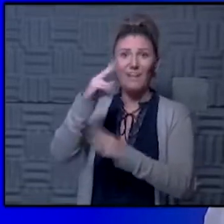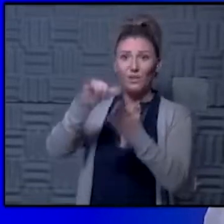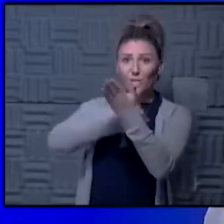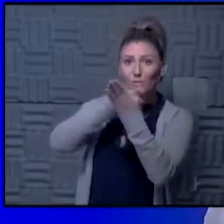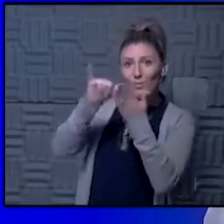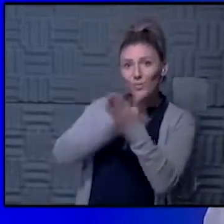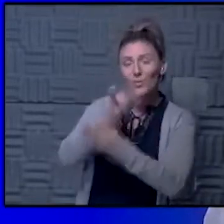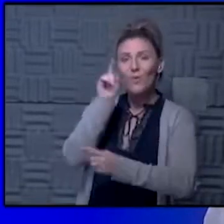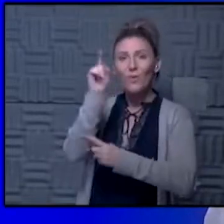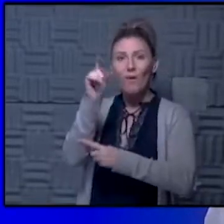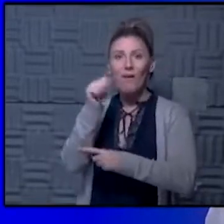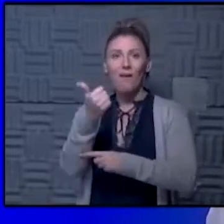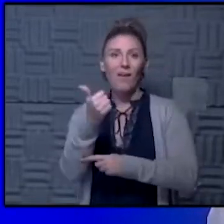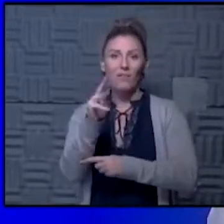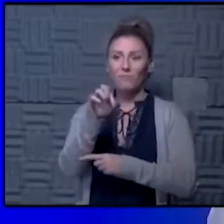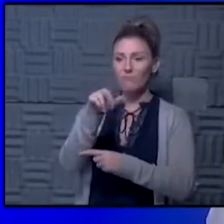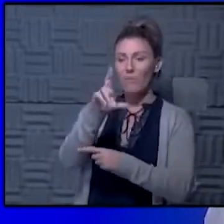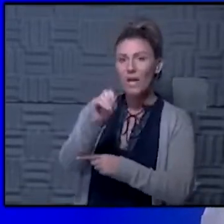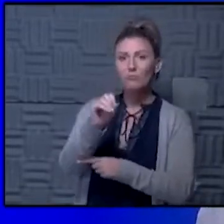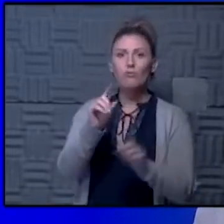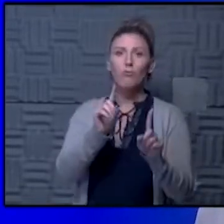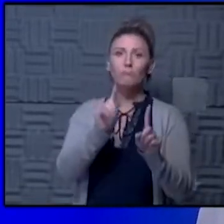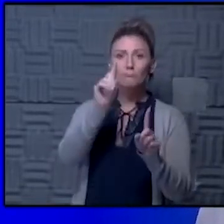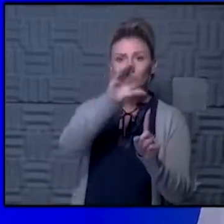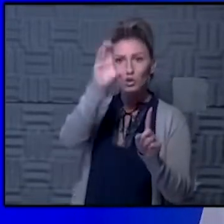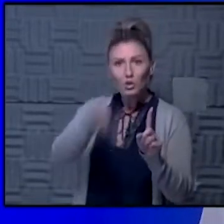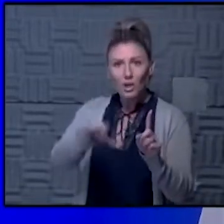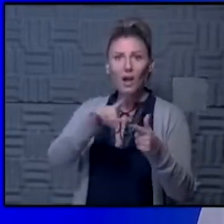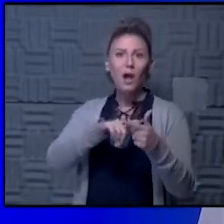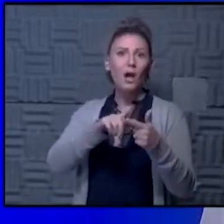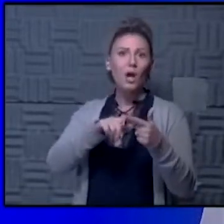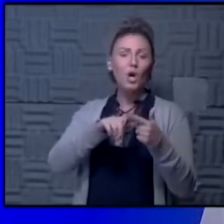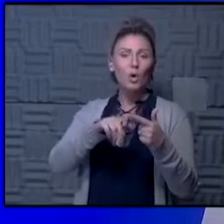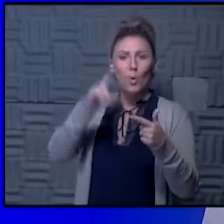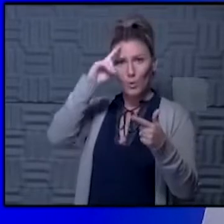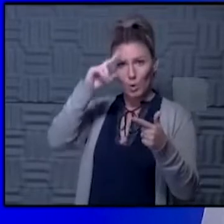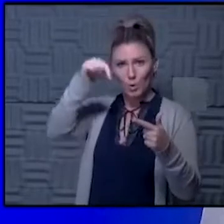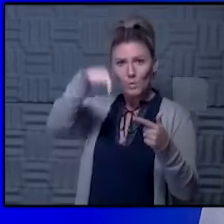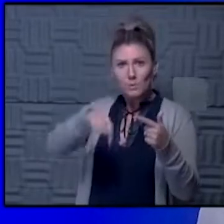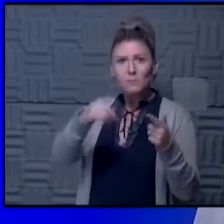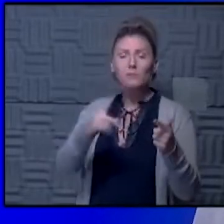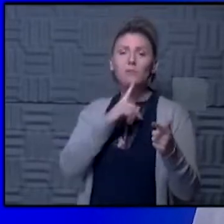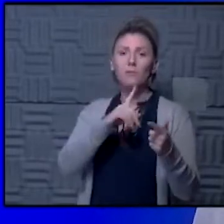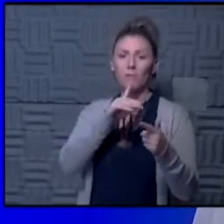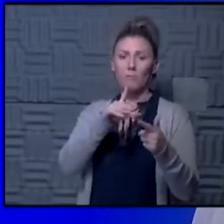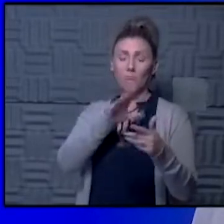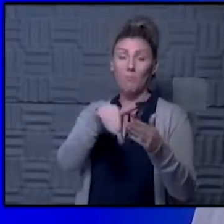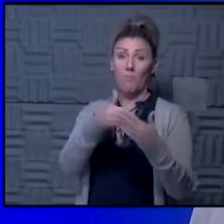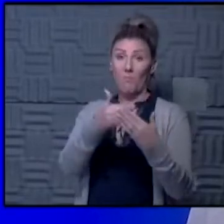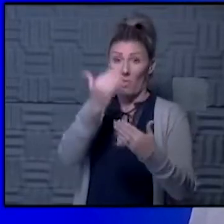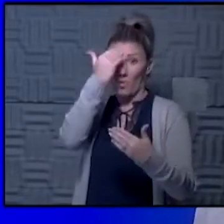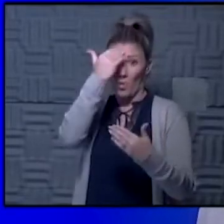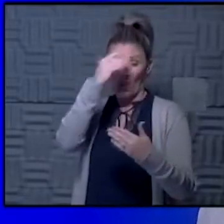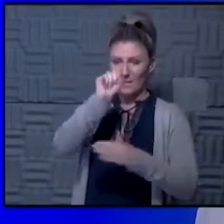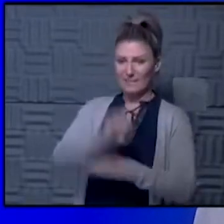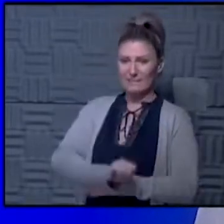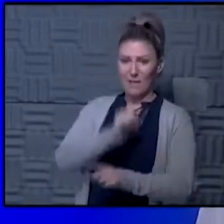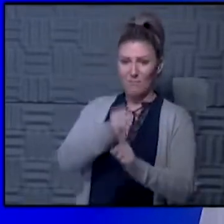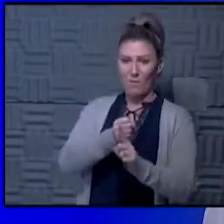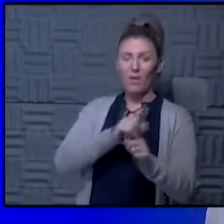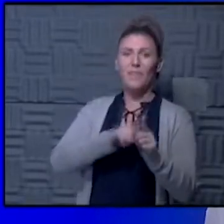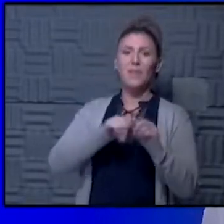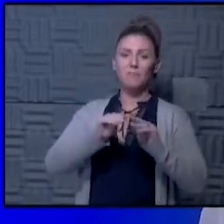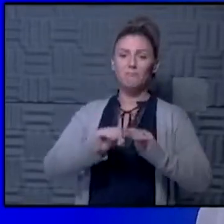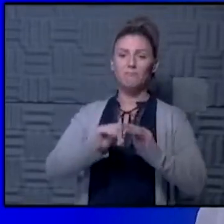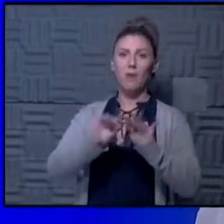then other metro areas such as Chicago, Houston. Overall, we knew that the South was hit very hard, and then it was moving up north,